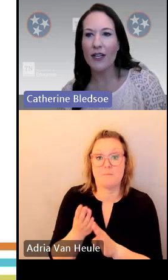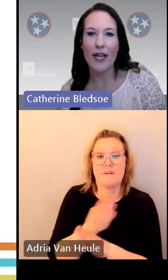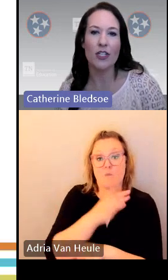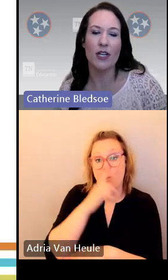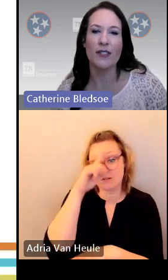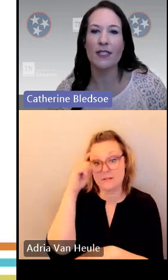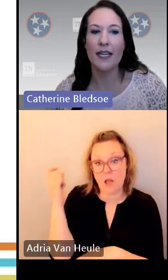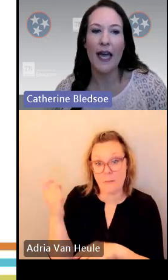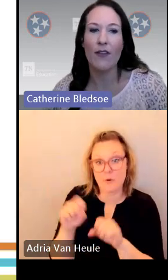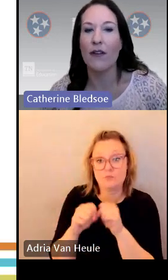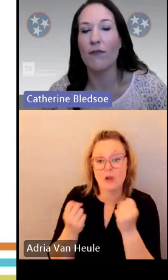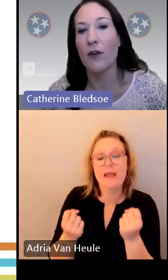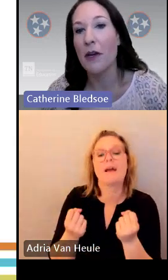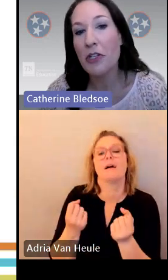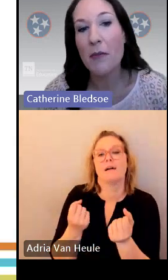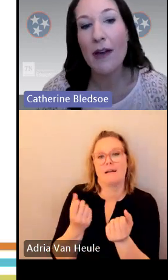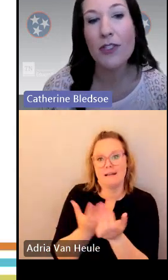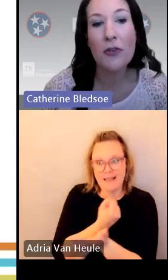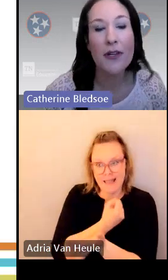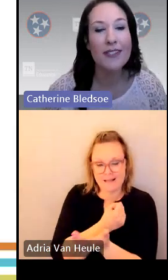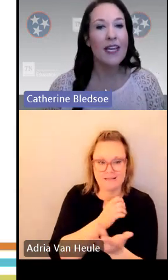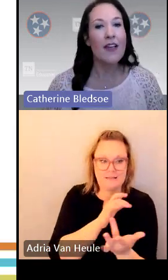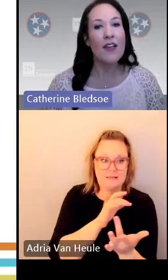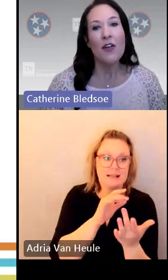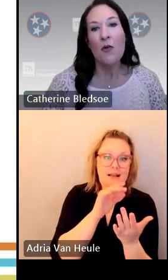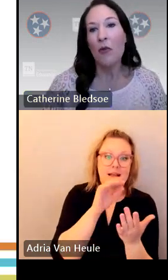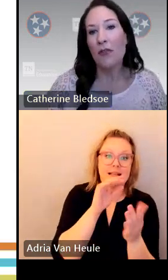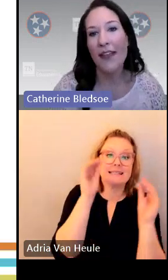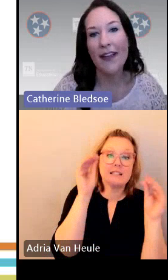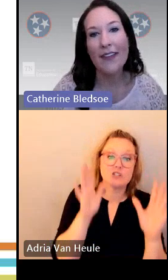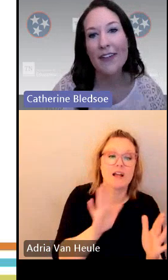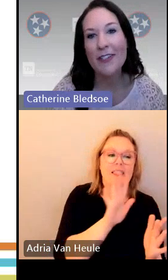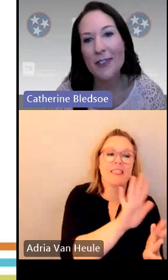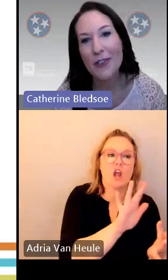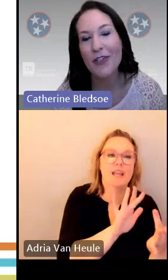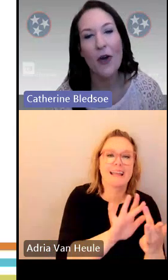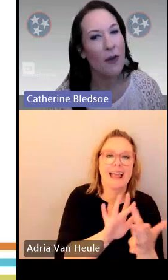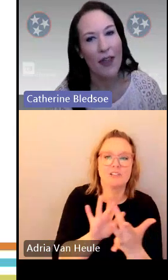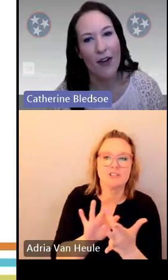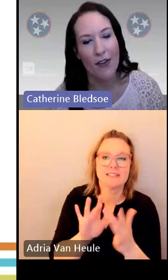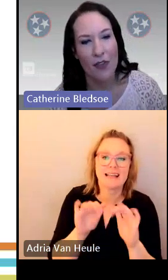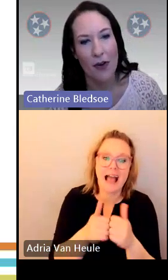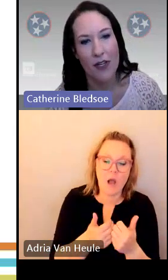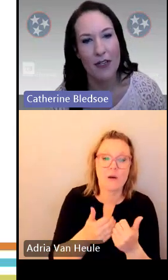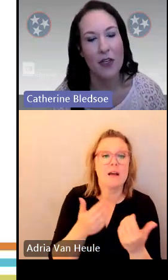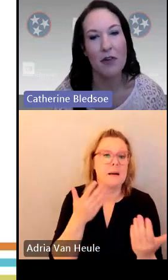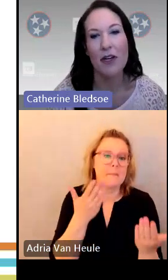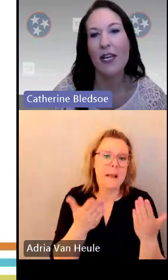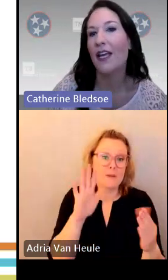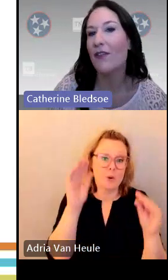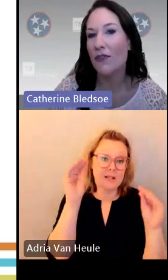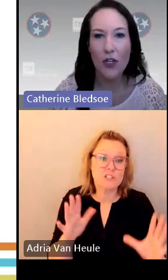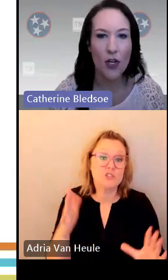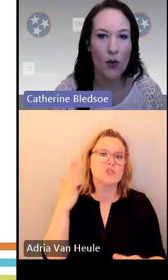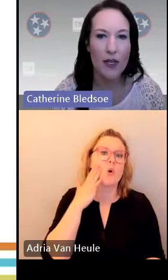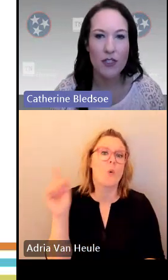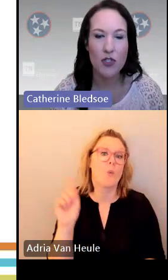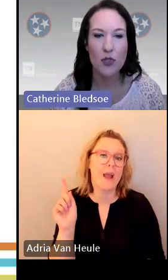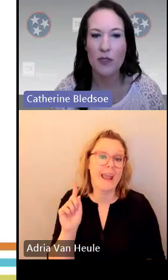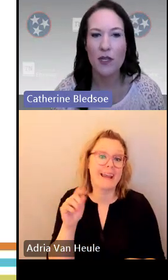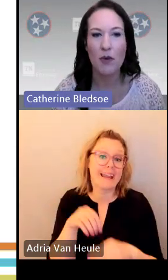leverage their connections to gather that information about students. More than likely, your teachers know where they are if they're working in the community, if